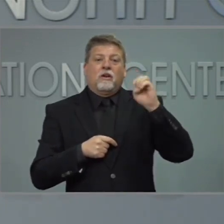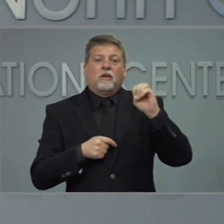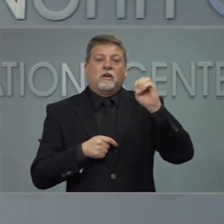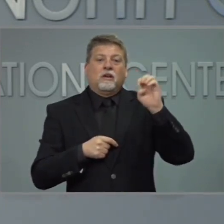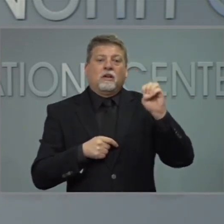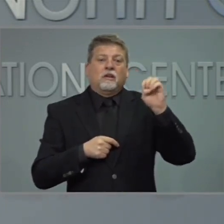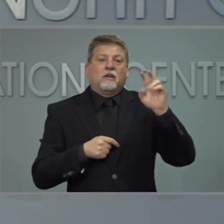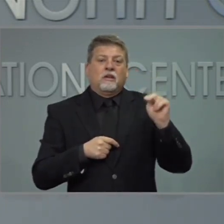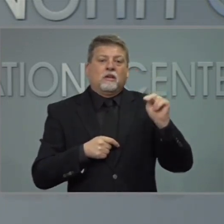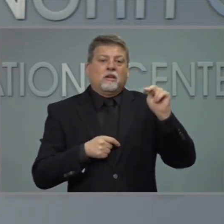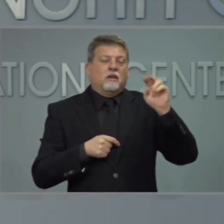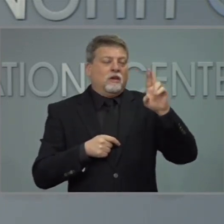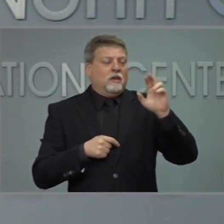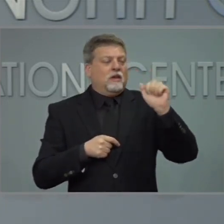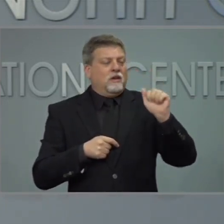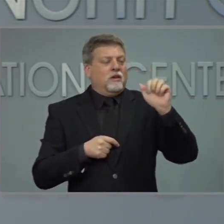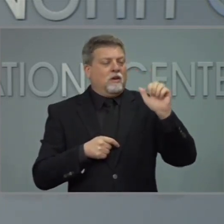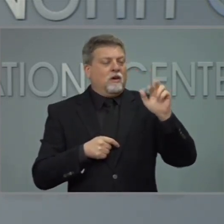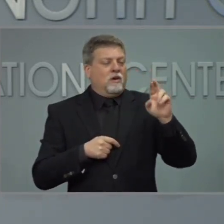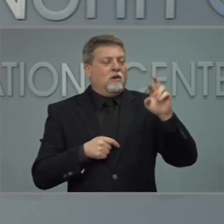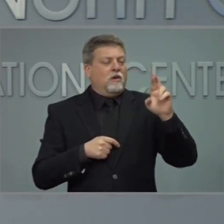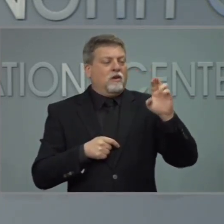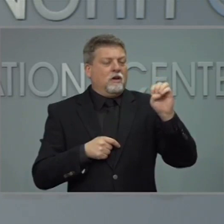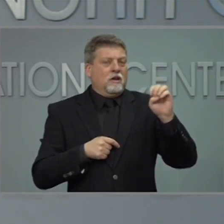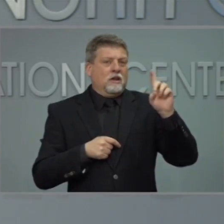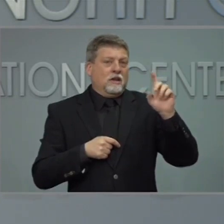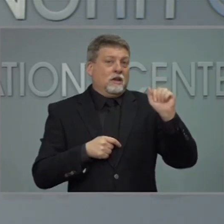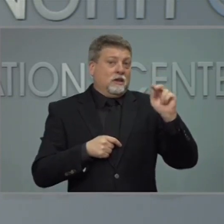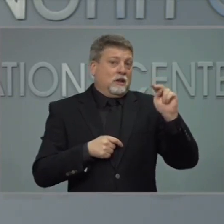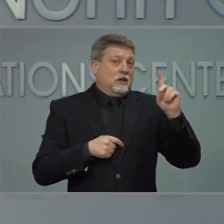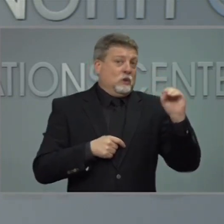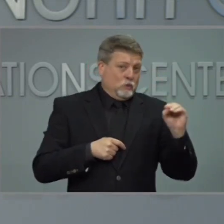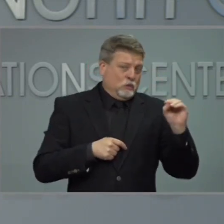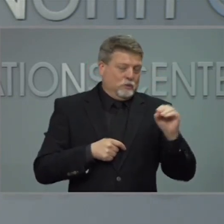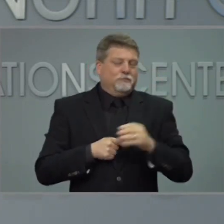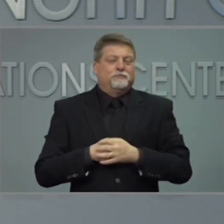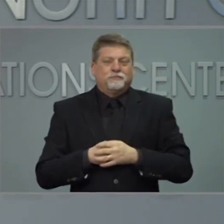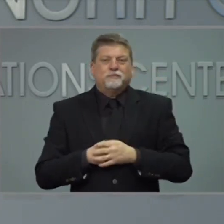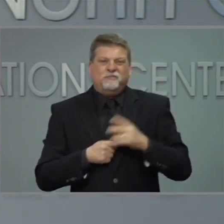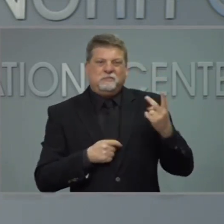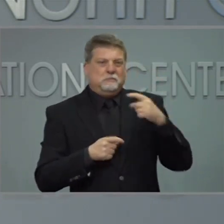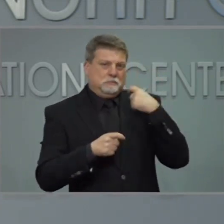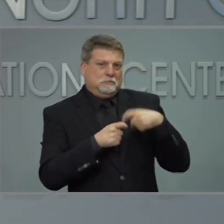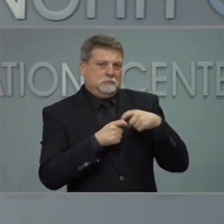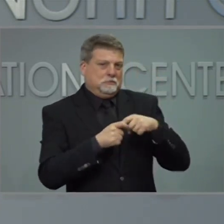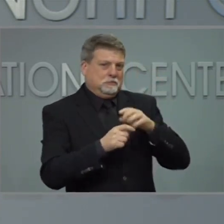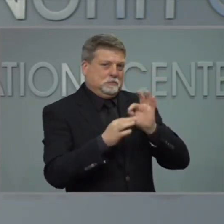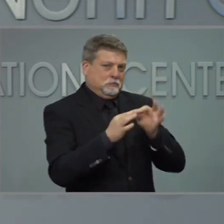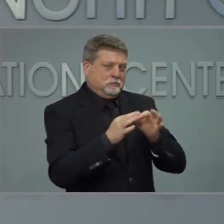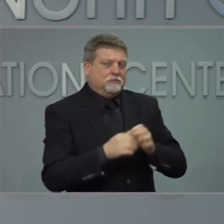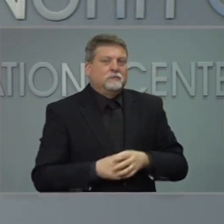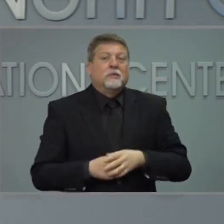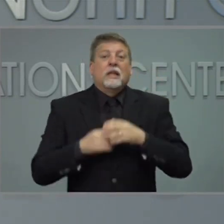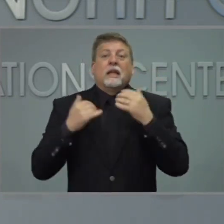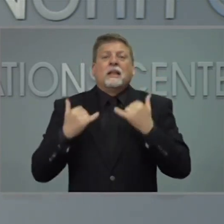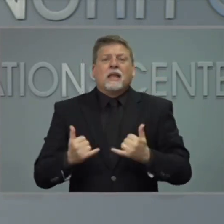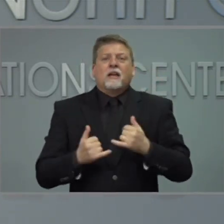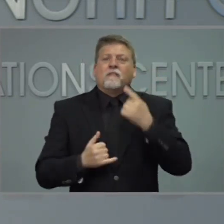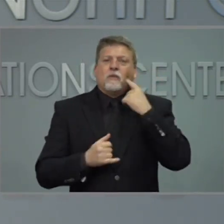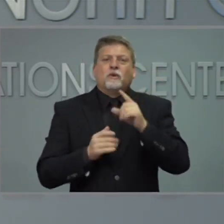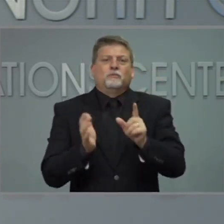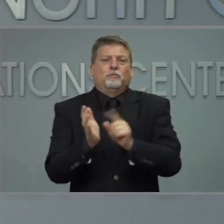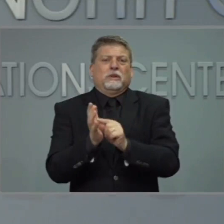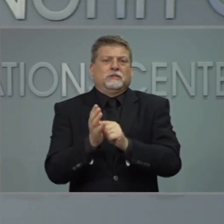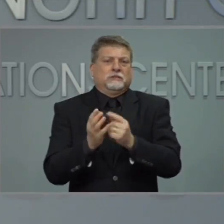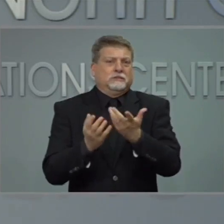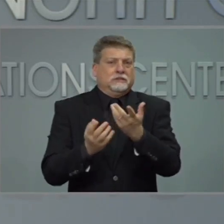are our Spanish language interpreters. I will open the floor for questions now, and if you can identify yourself